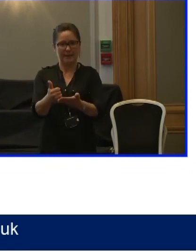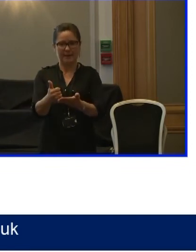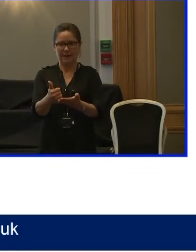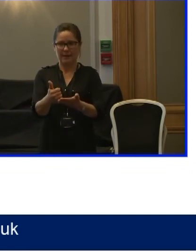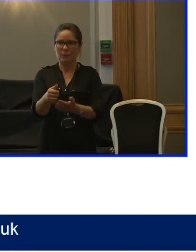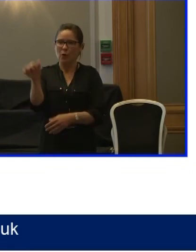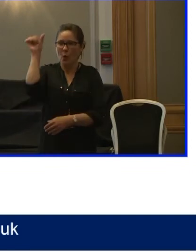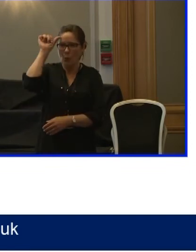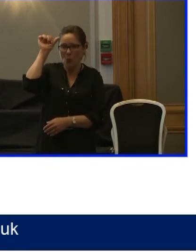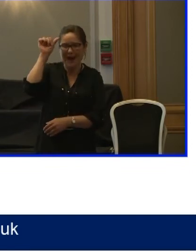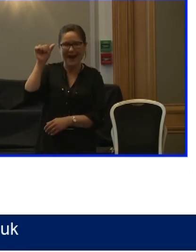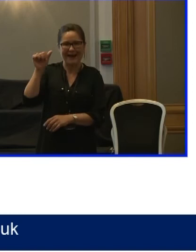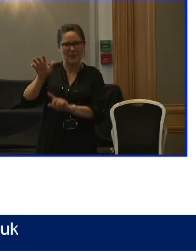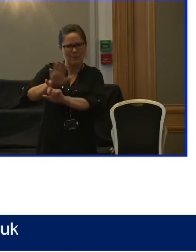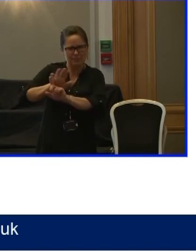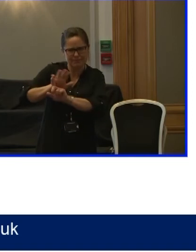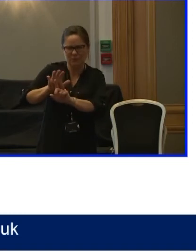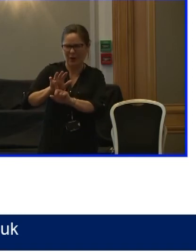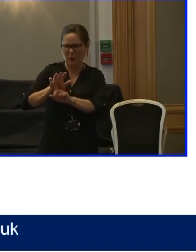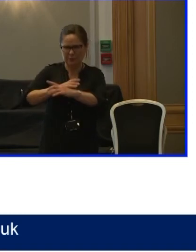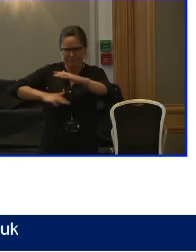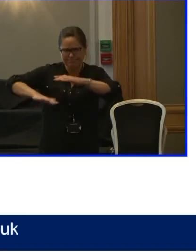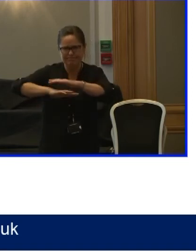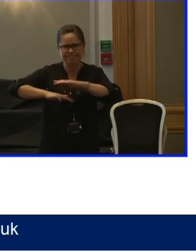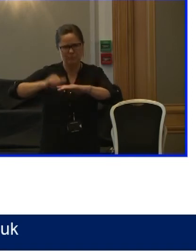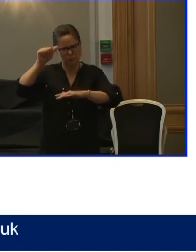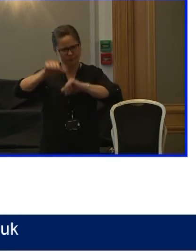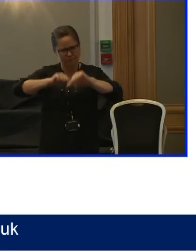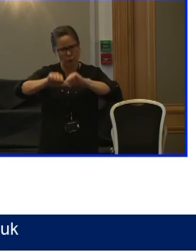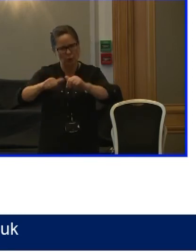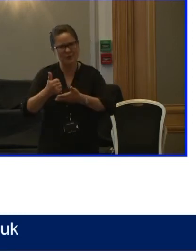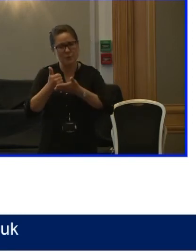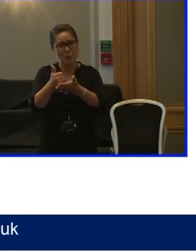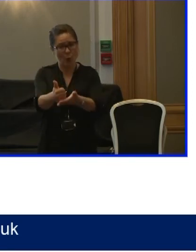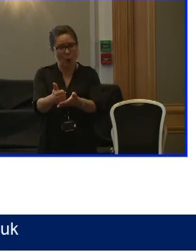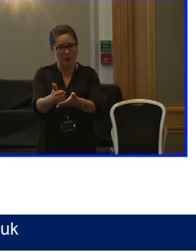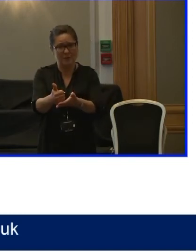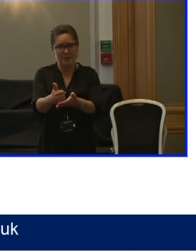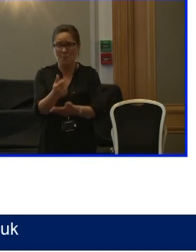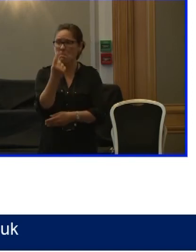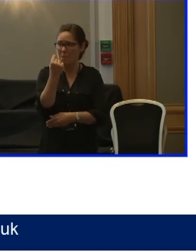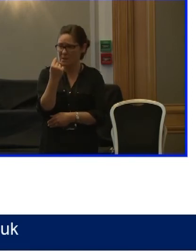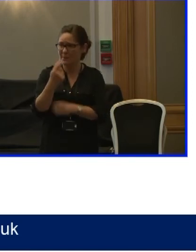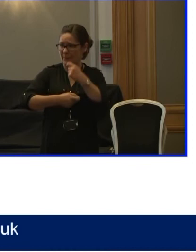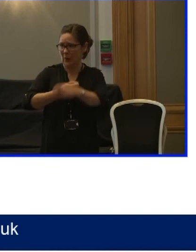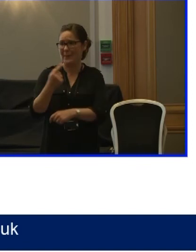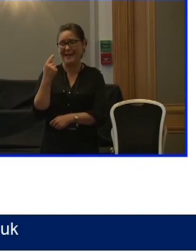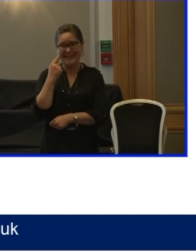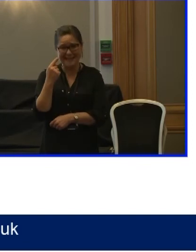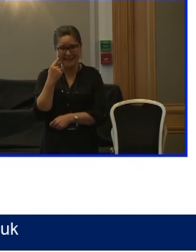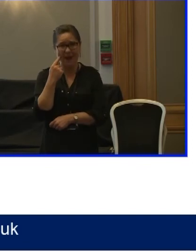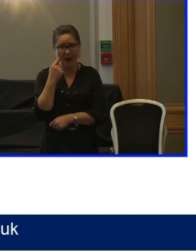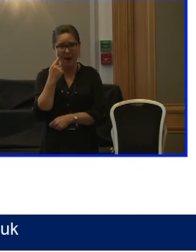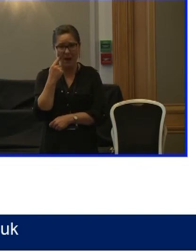intimately aware of the challenges around these group of conditions. We can support that process and make it easier for everyone involved, and that includes